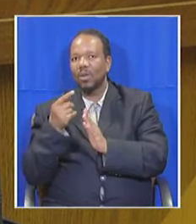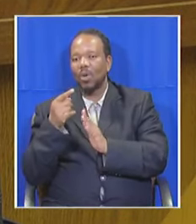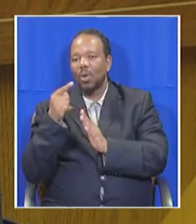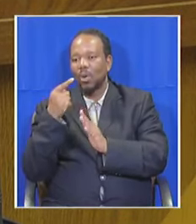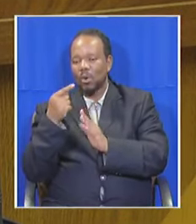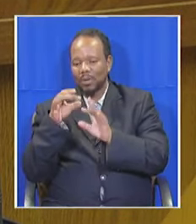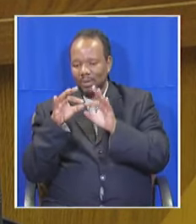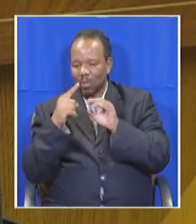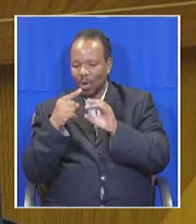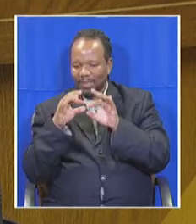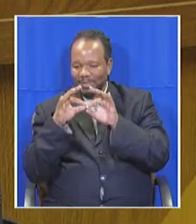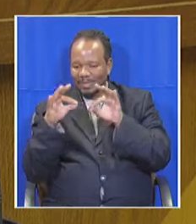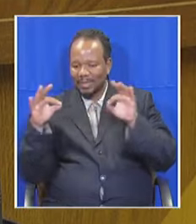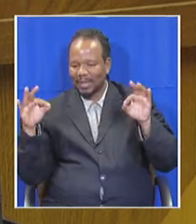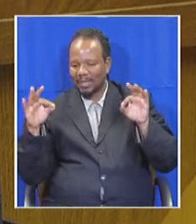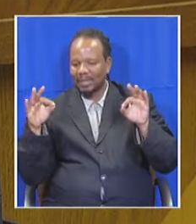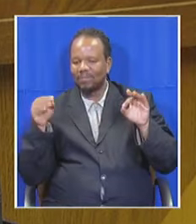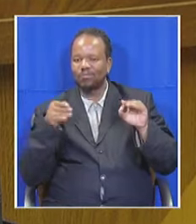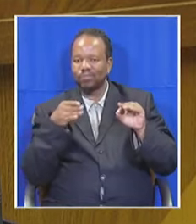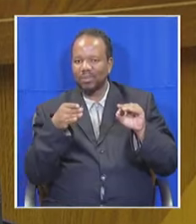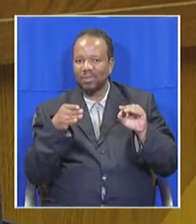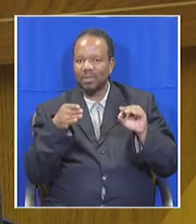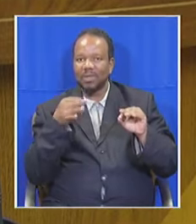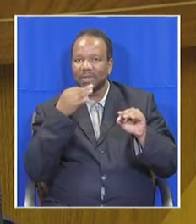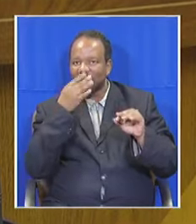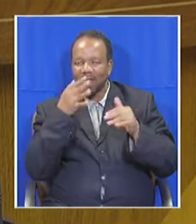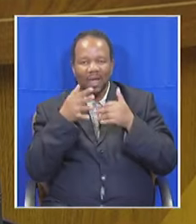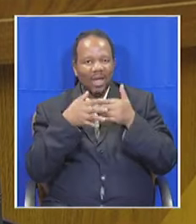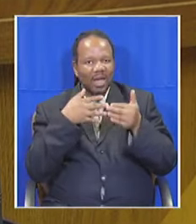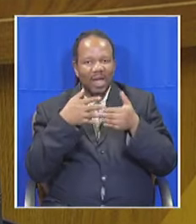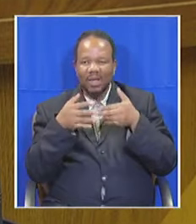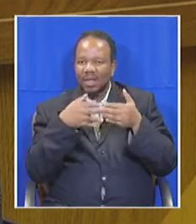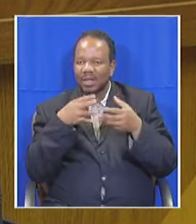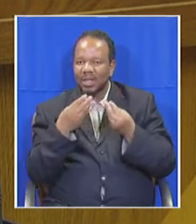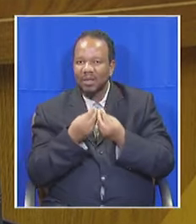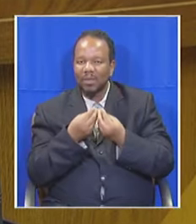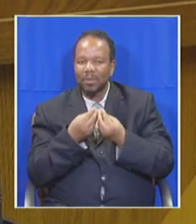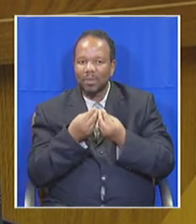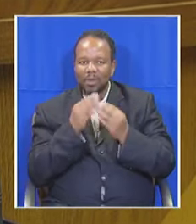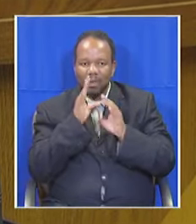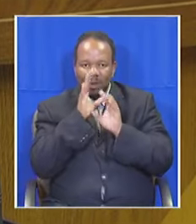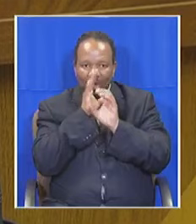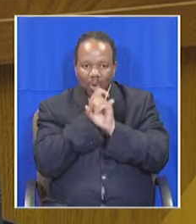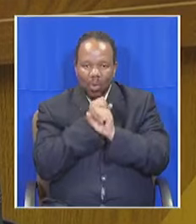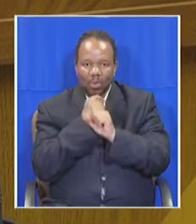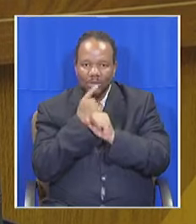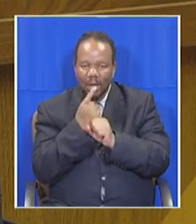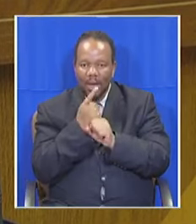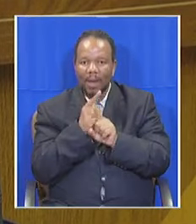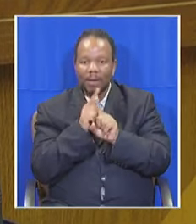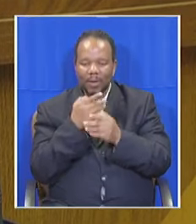in the bill which says that anything that we do about this protected disclosure must be subject to any civil